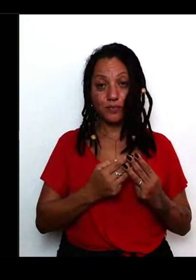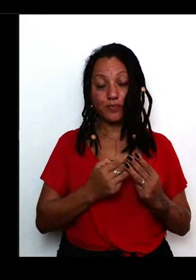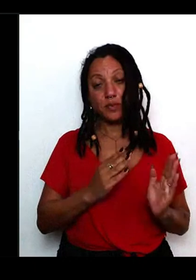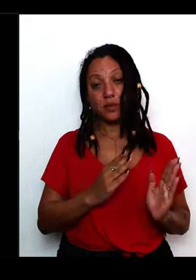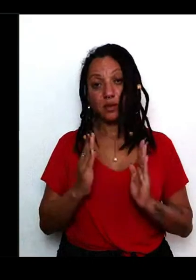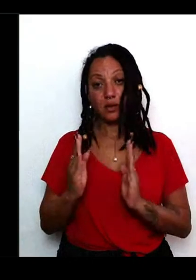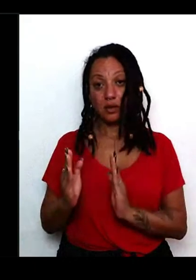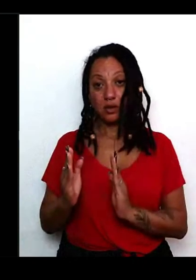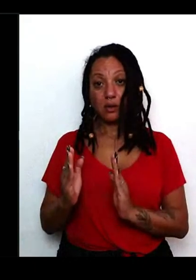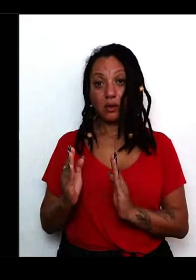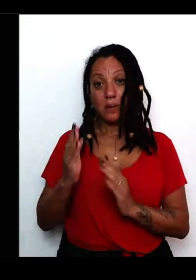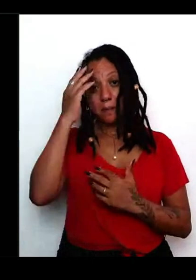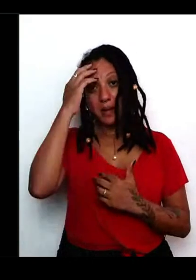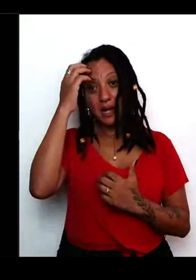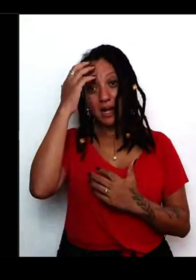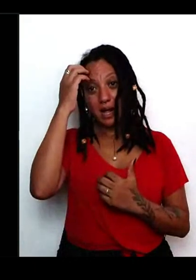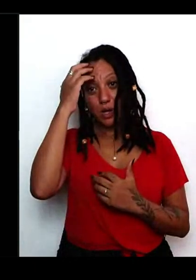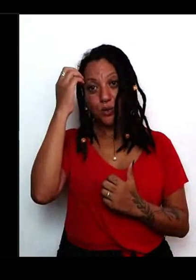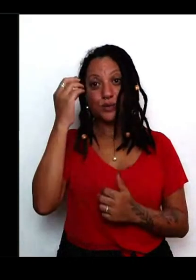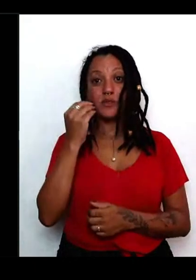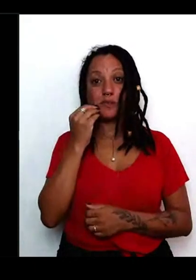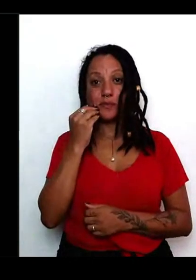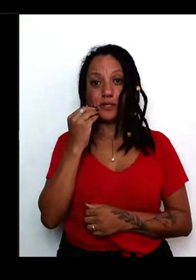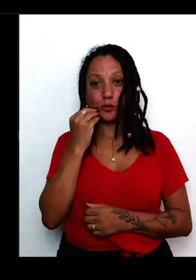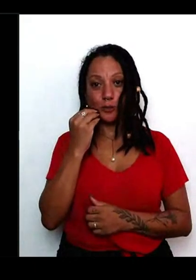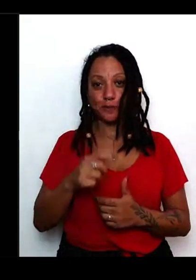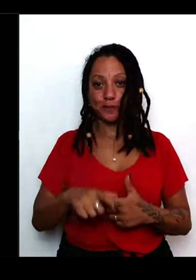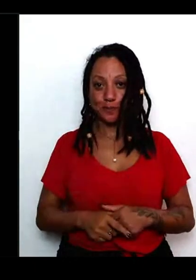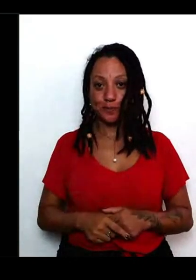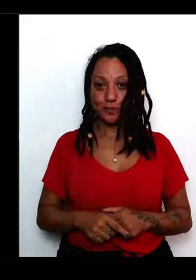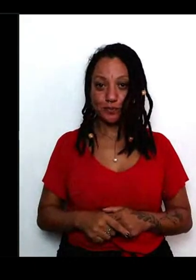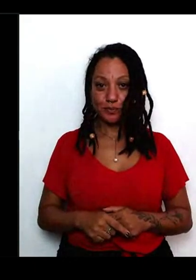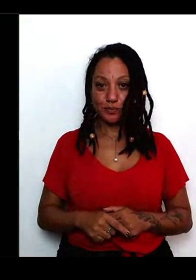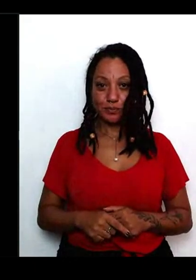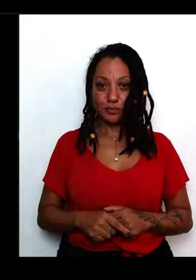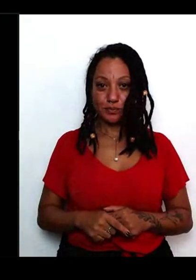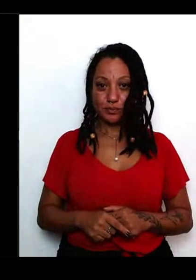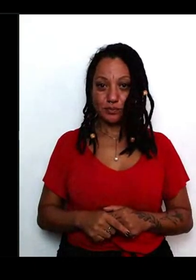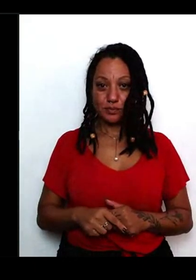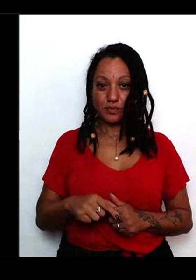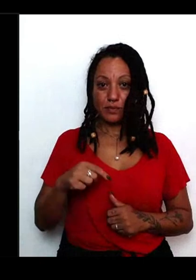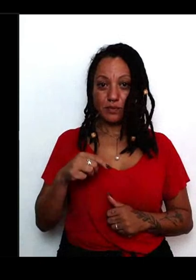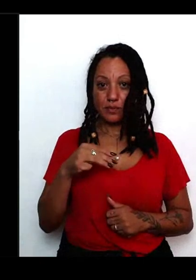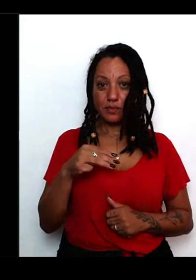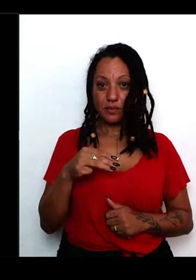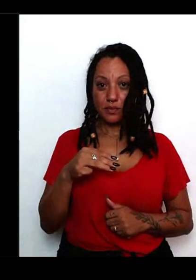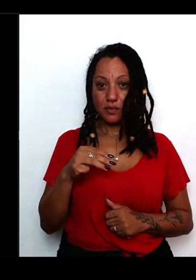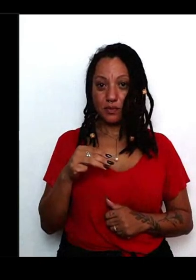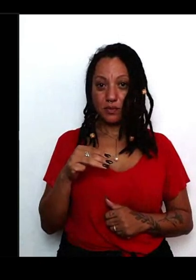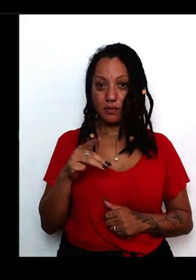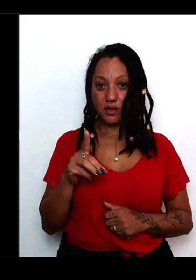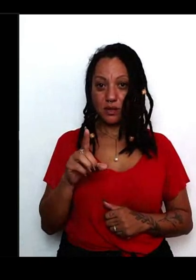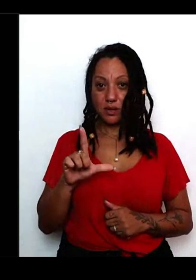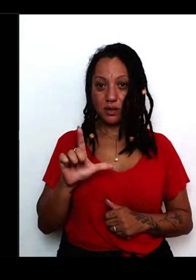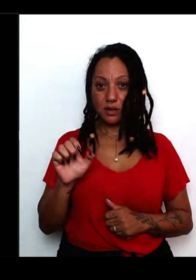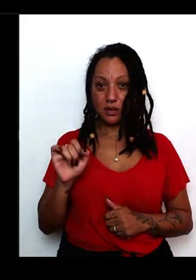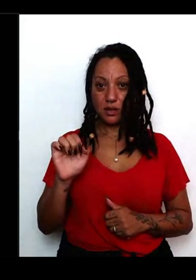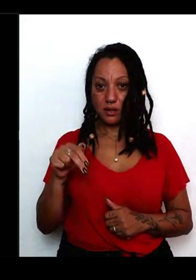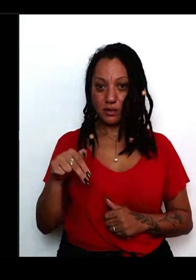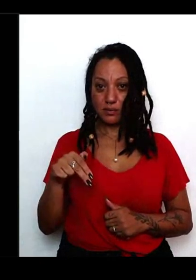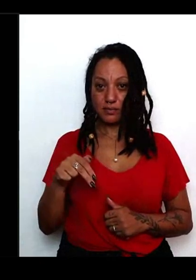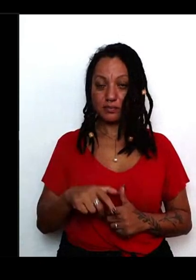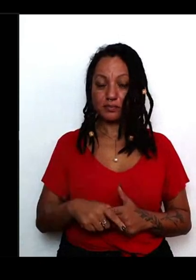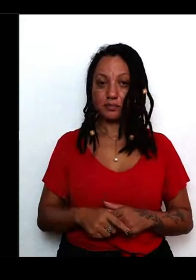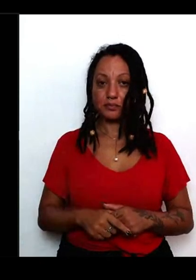experiment and when you look face on because of the structure of these